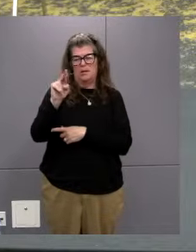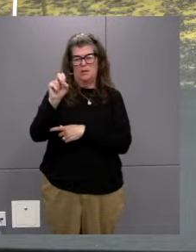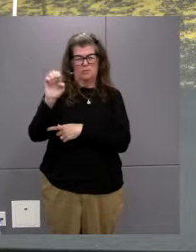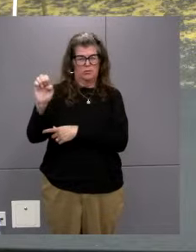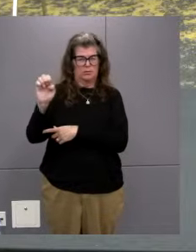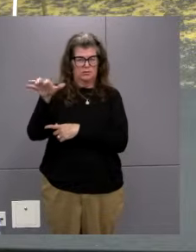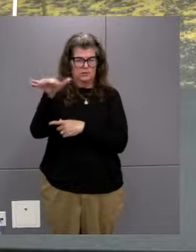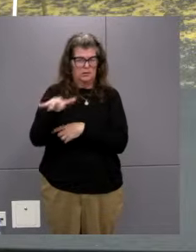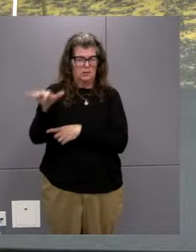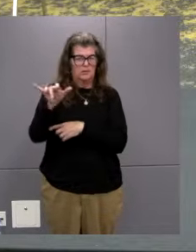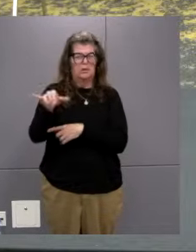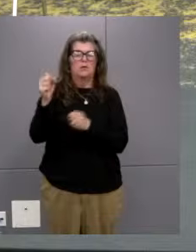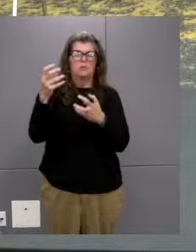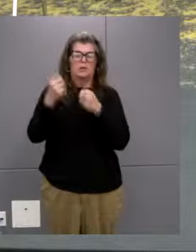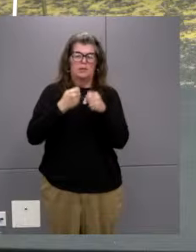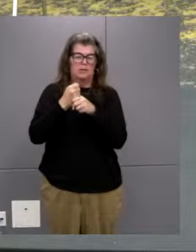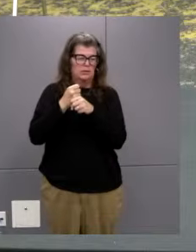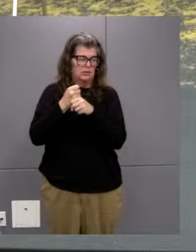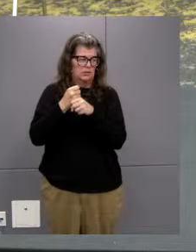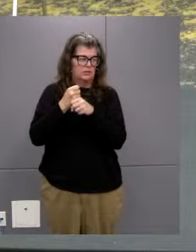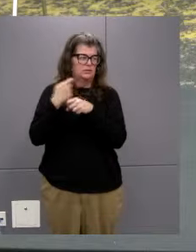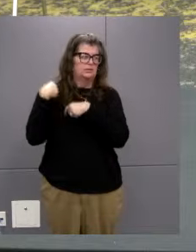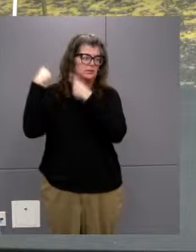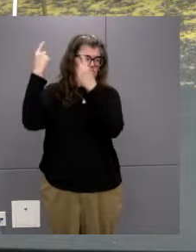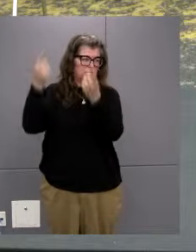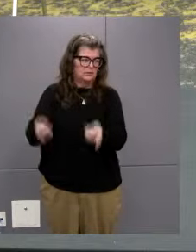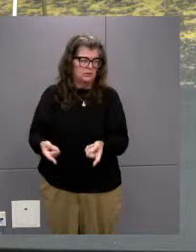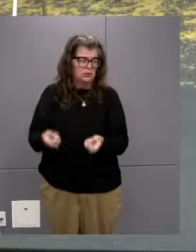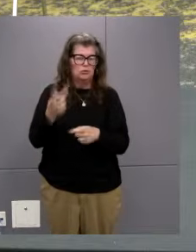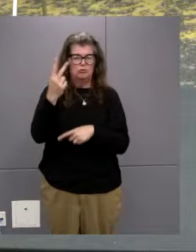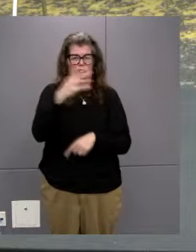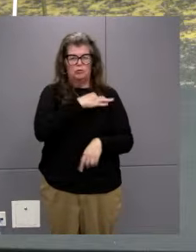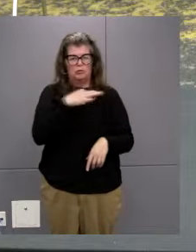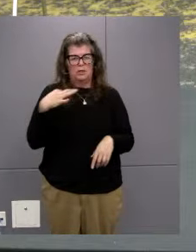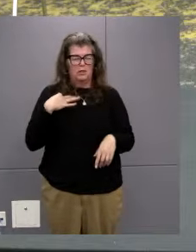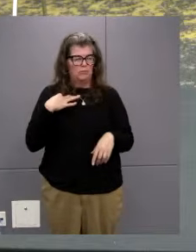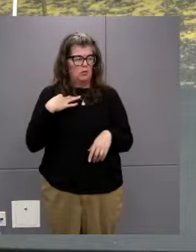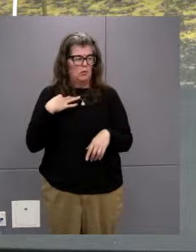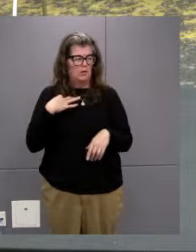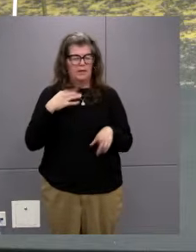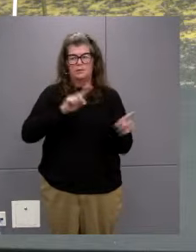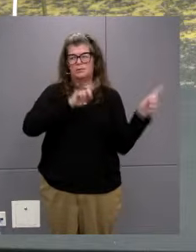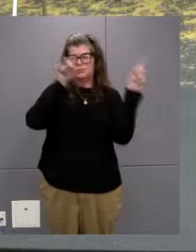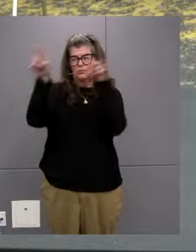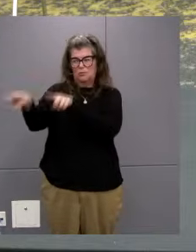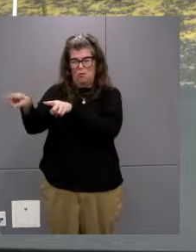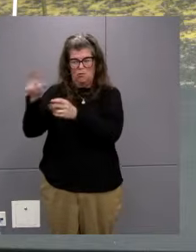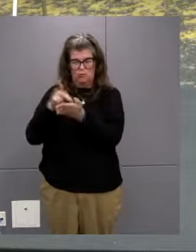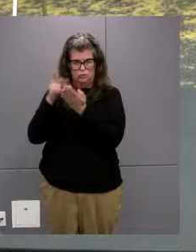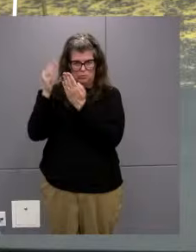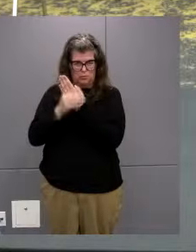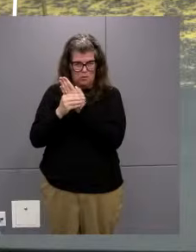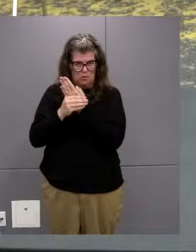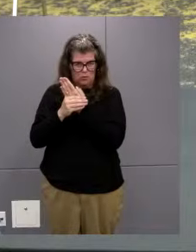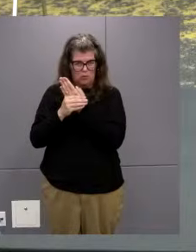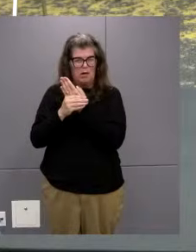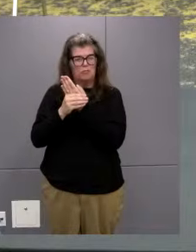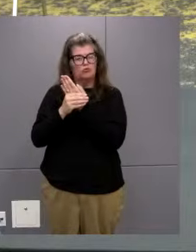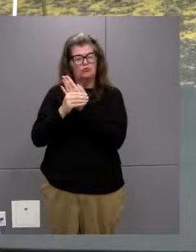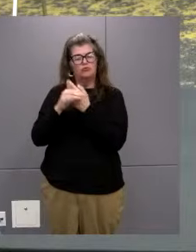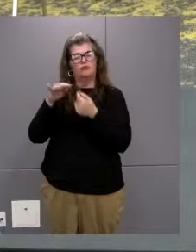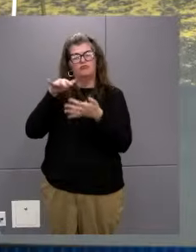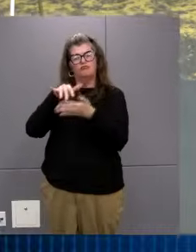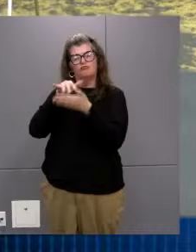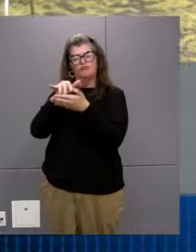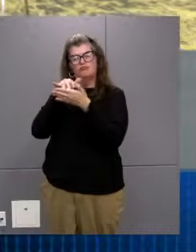every year, for many years, the college has sent 2 employees, usually, to this program to hone their leadership skills and learn more